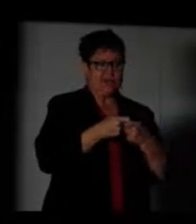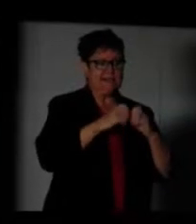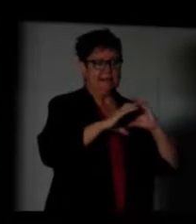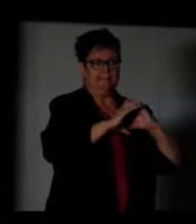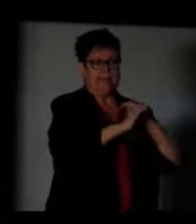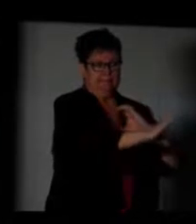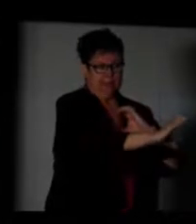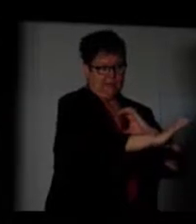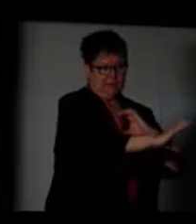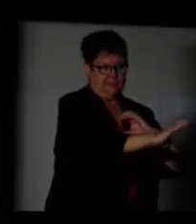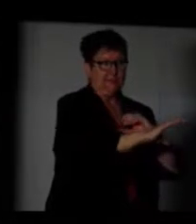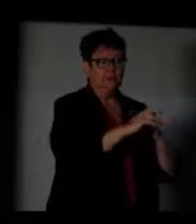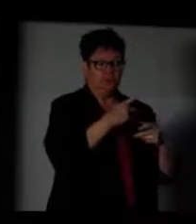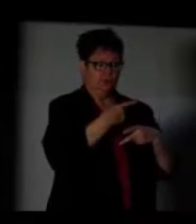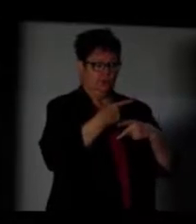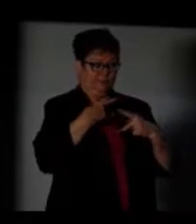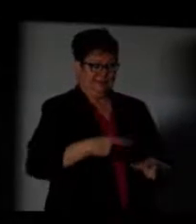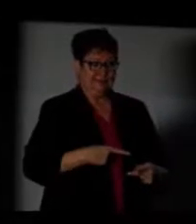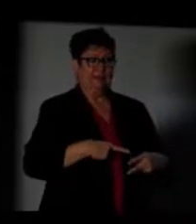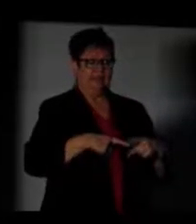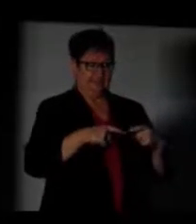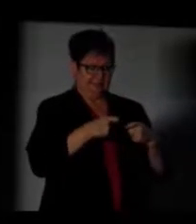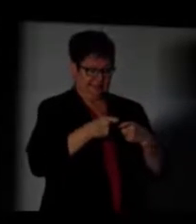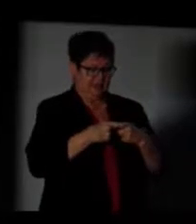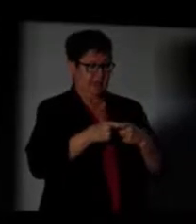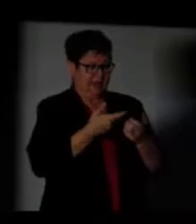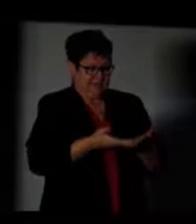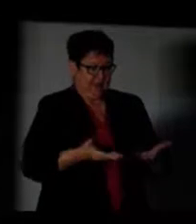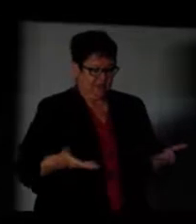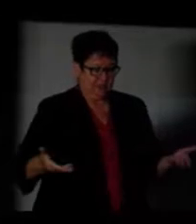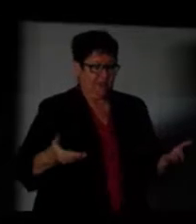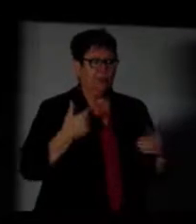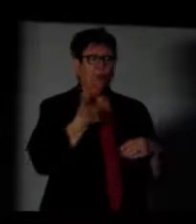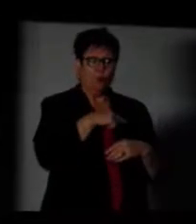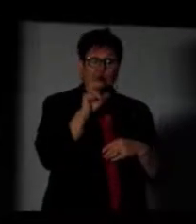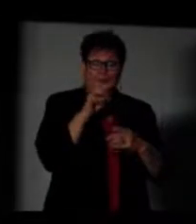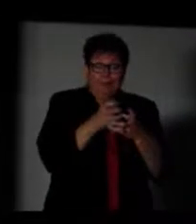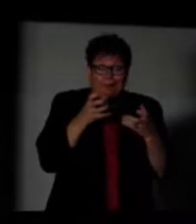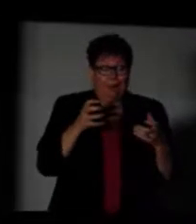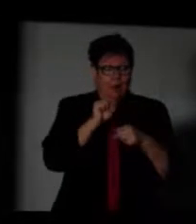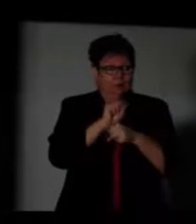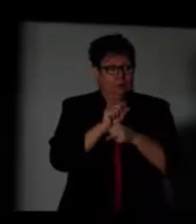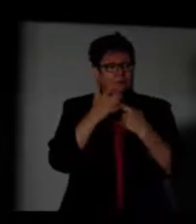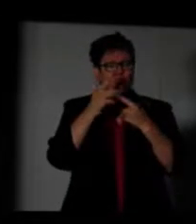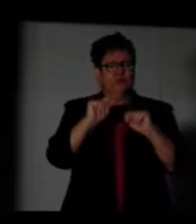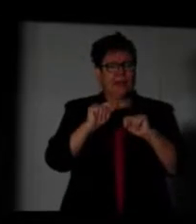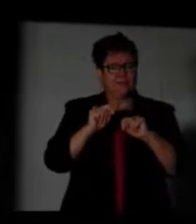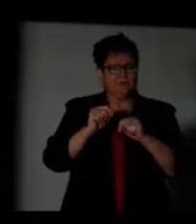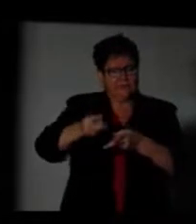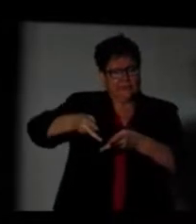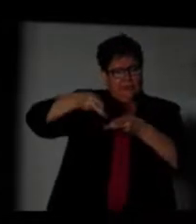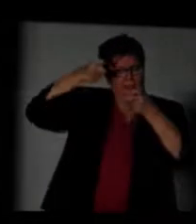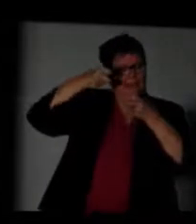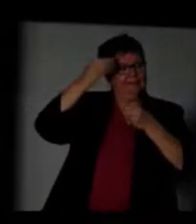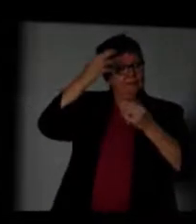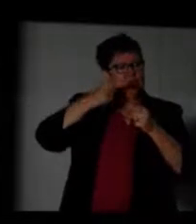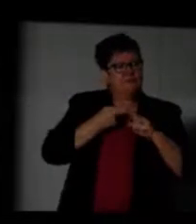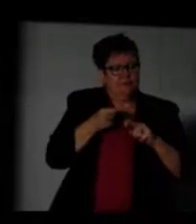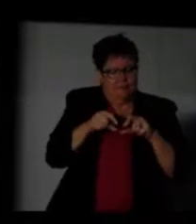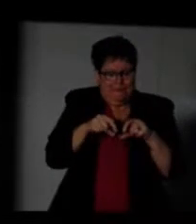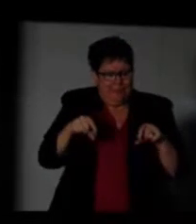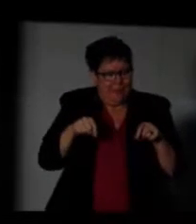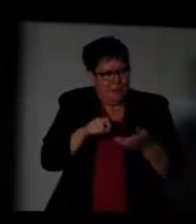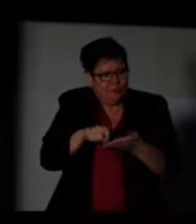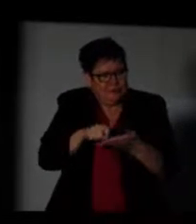digitizing objects. We did quite a lot of work, as you'll see in a moment, on trying to extract information from labels. That's